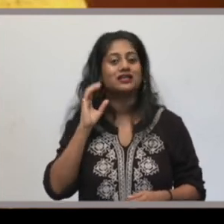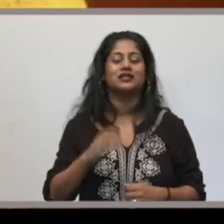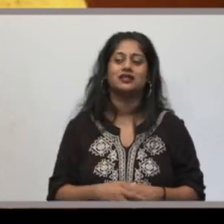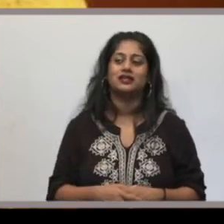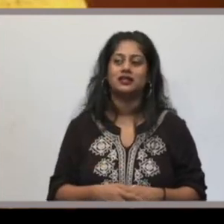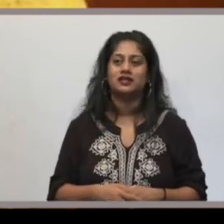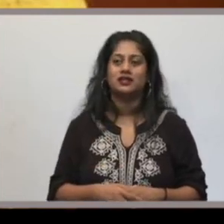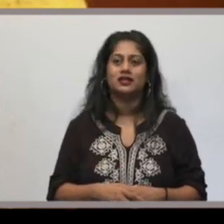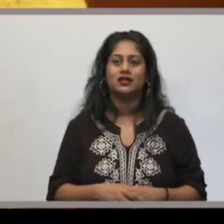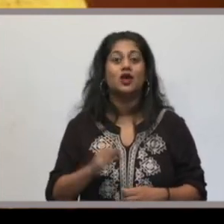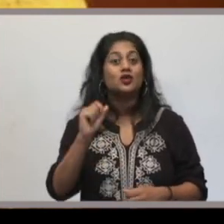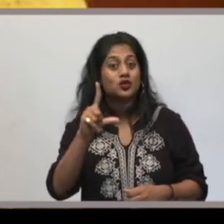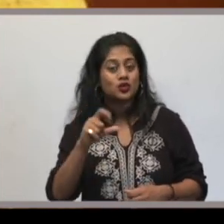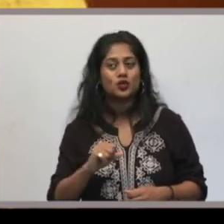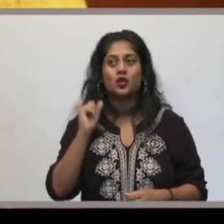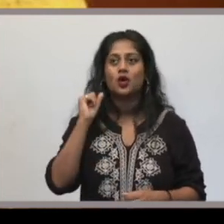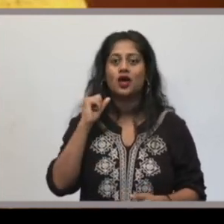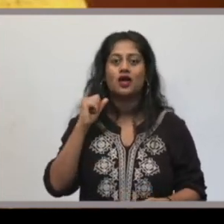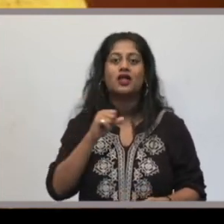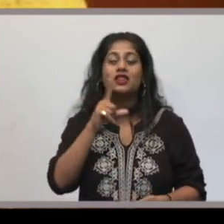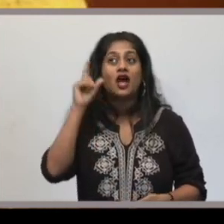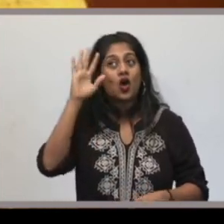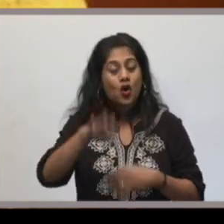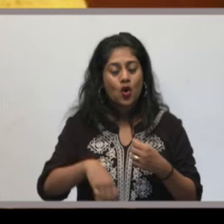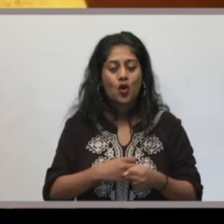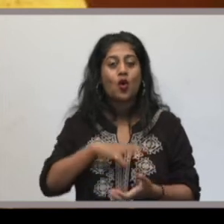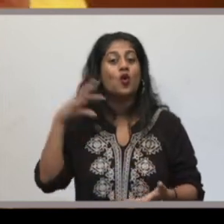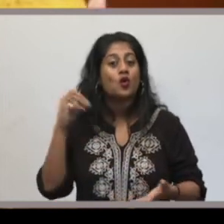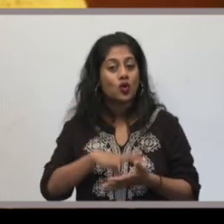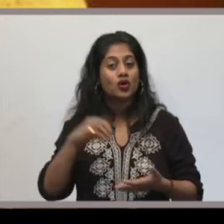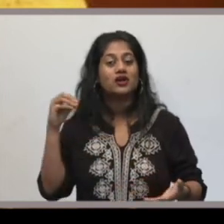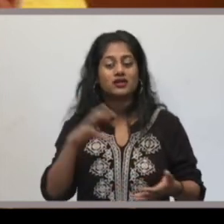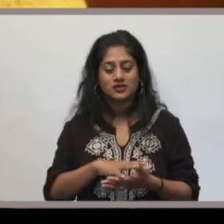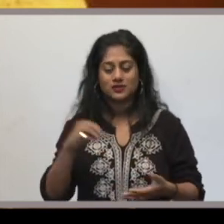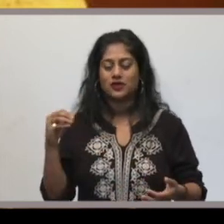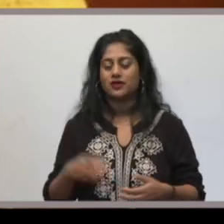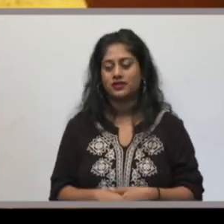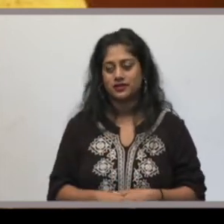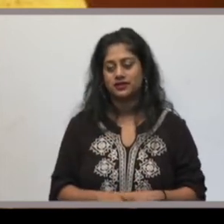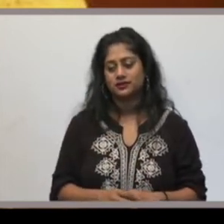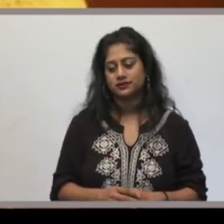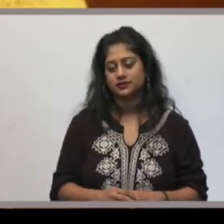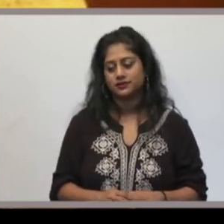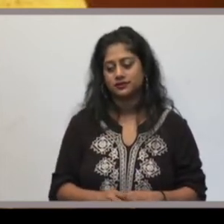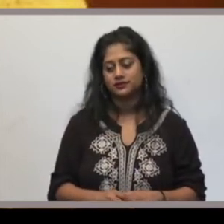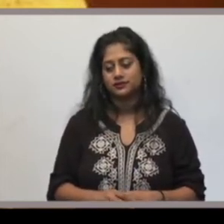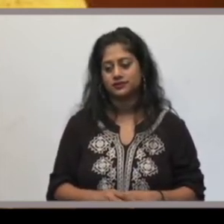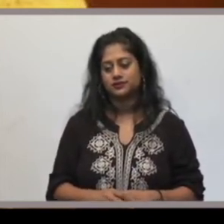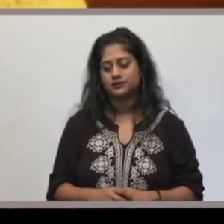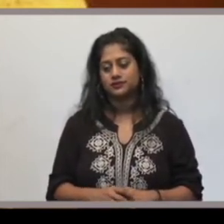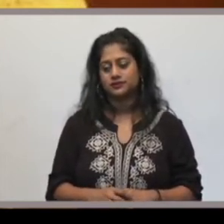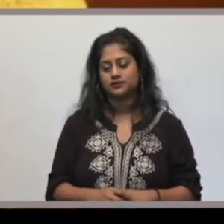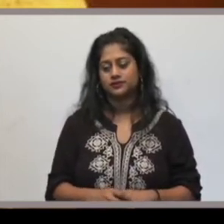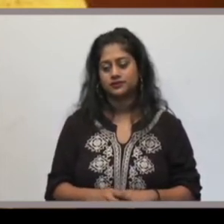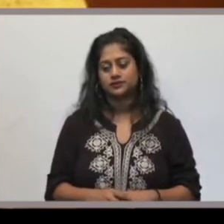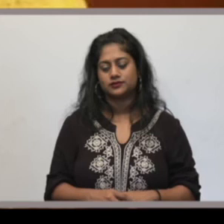heart to see people at a funeral, you know, trying to cheer each other up and trying to get each other up with